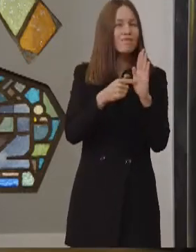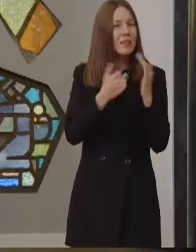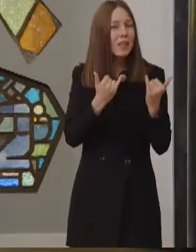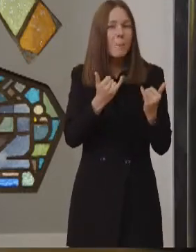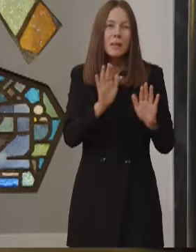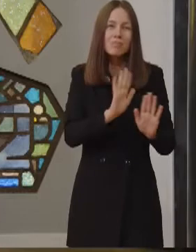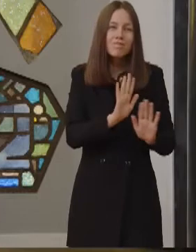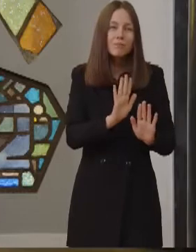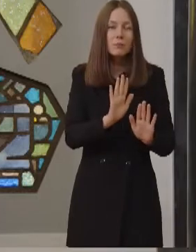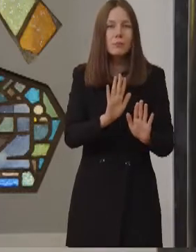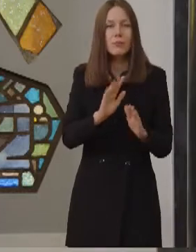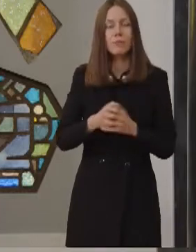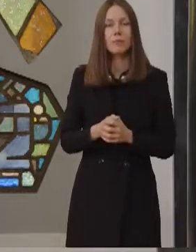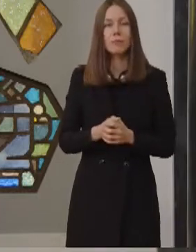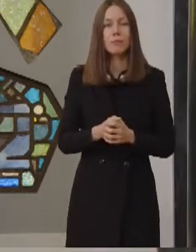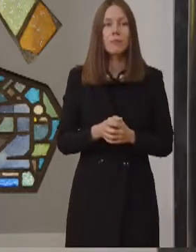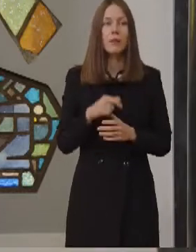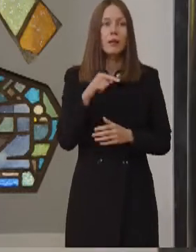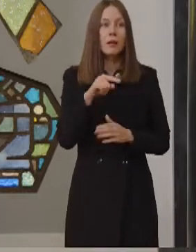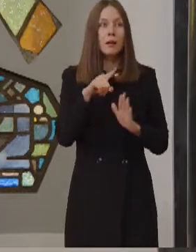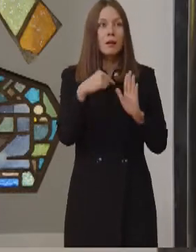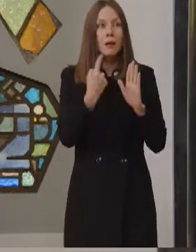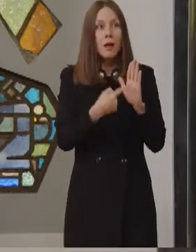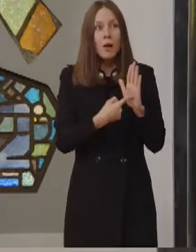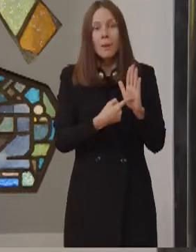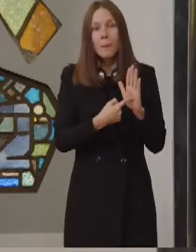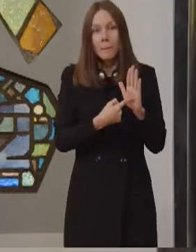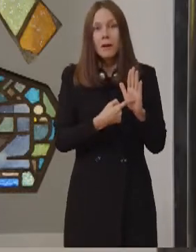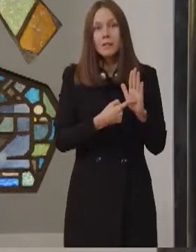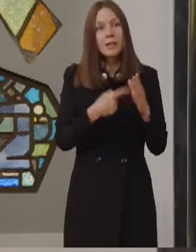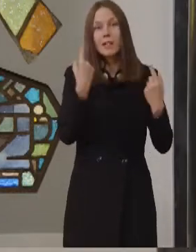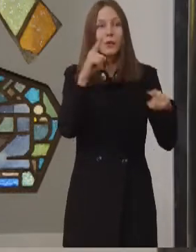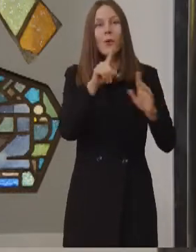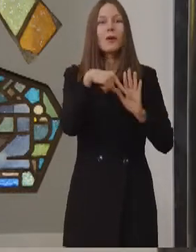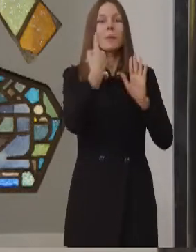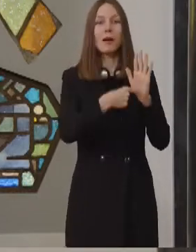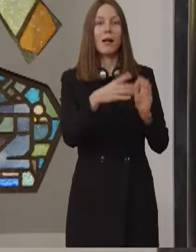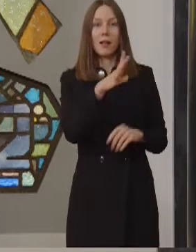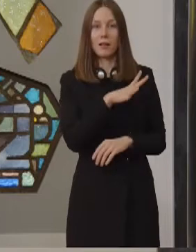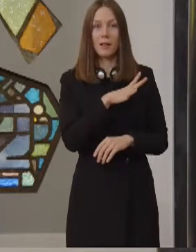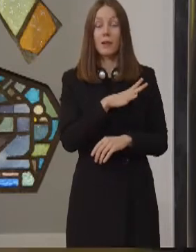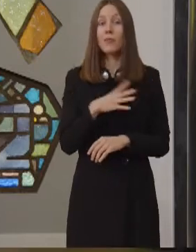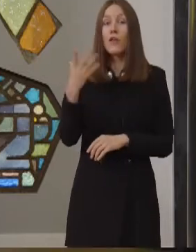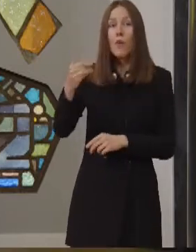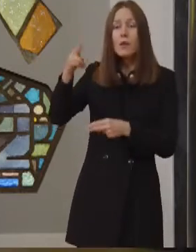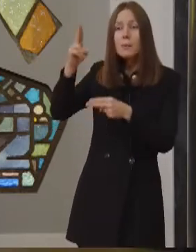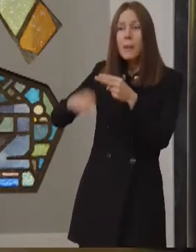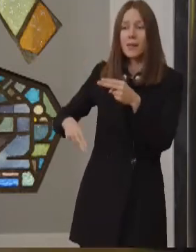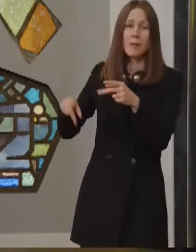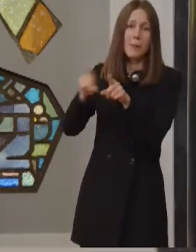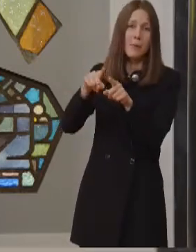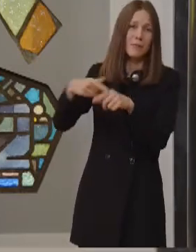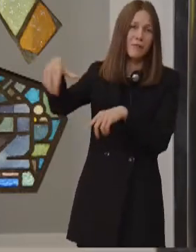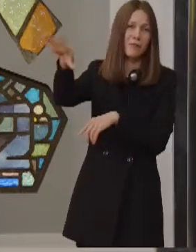and anxieties by both sides. Well, a very standard question, and I believe that